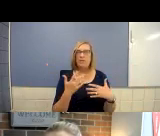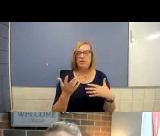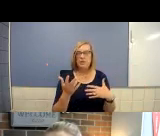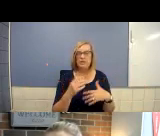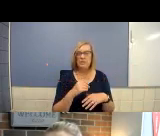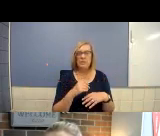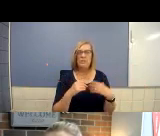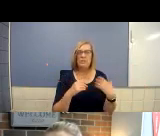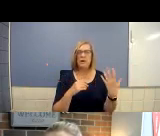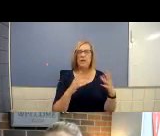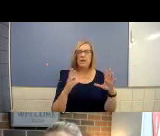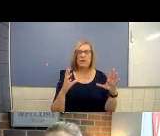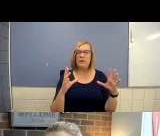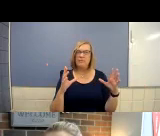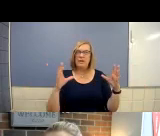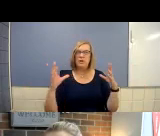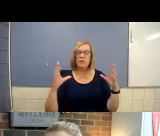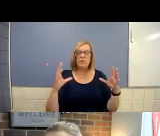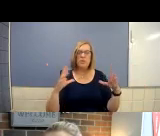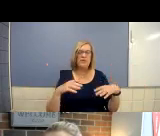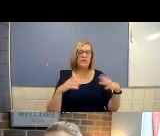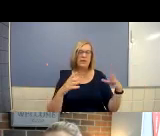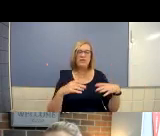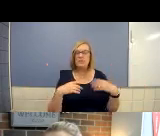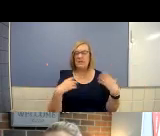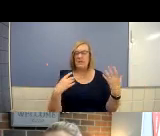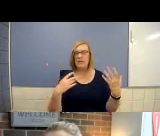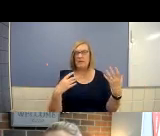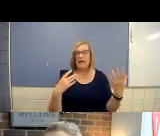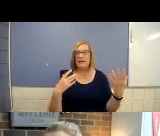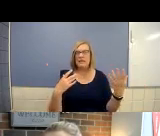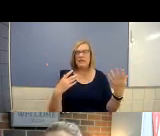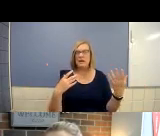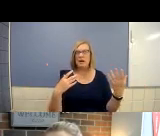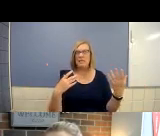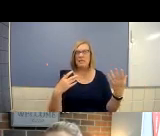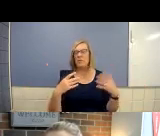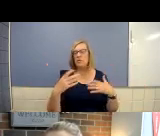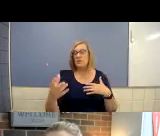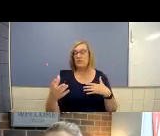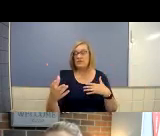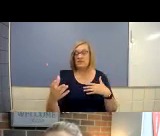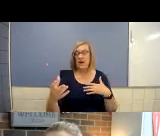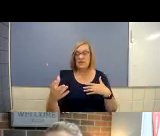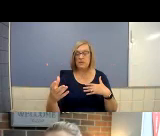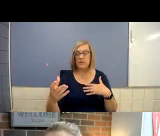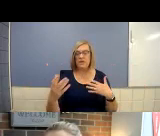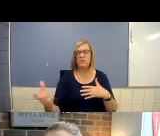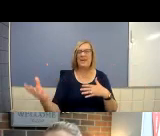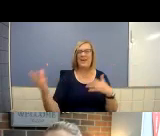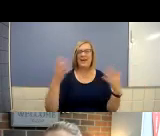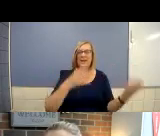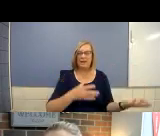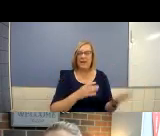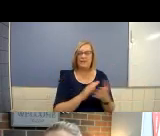And virtual interpreting, where interpreters are put on screens to be at emergency visits at the hospital or things